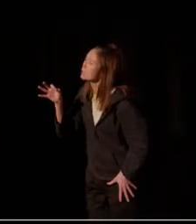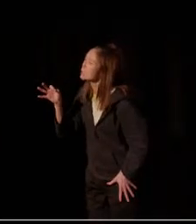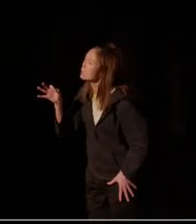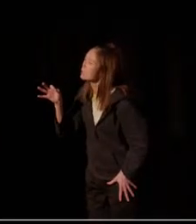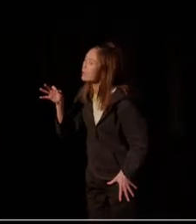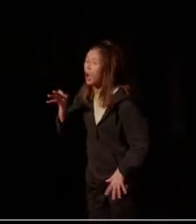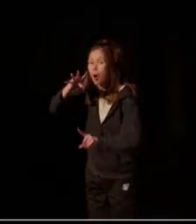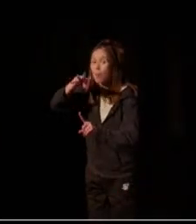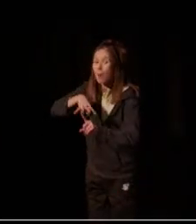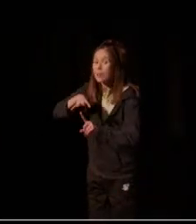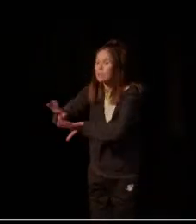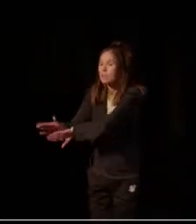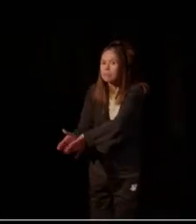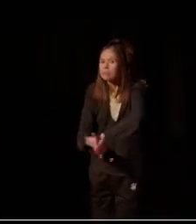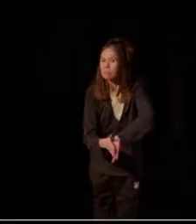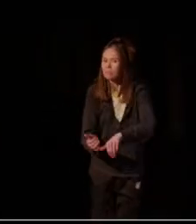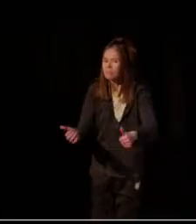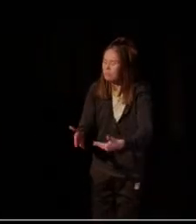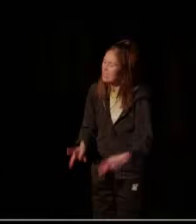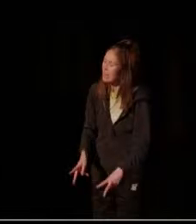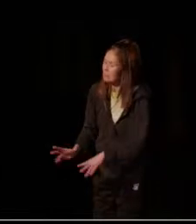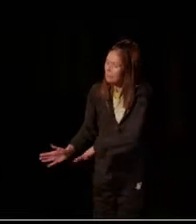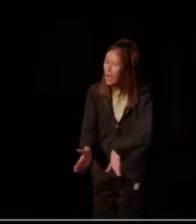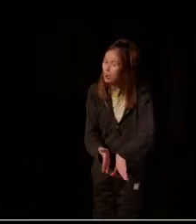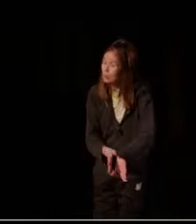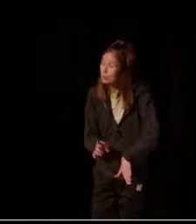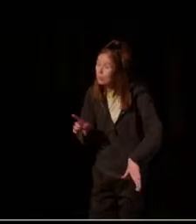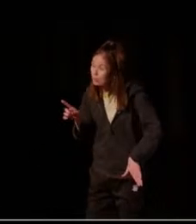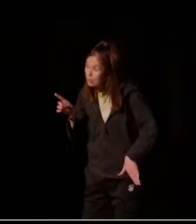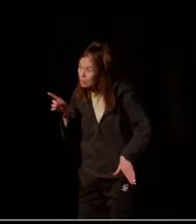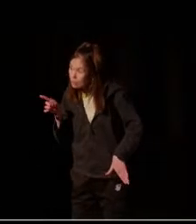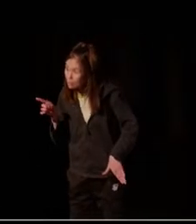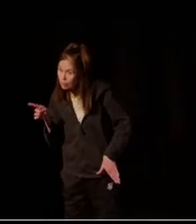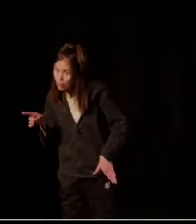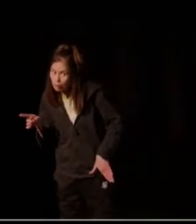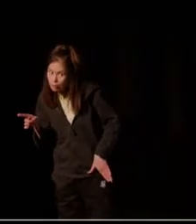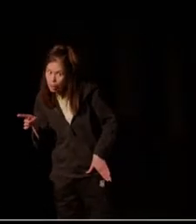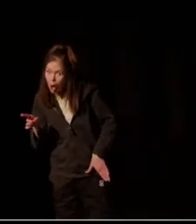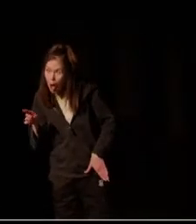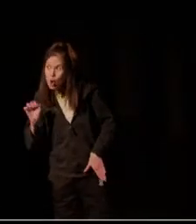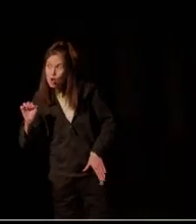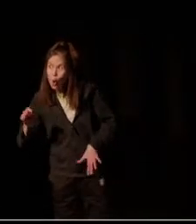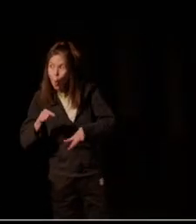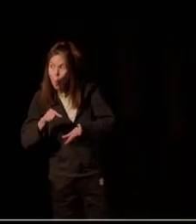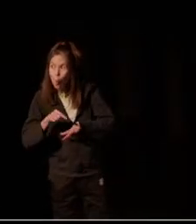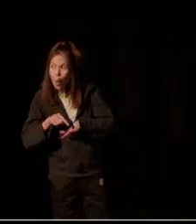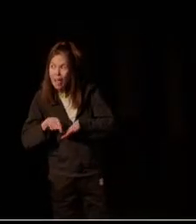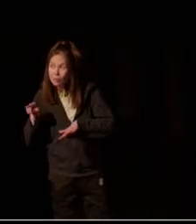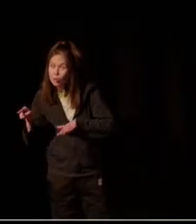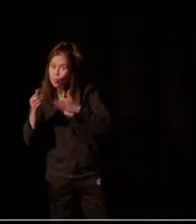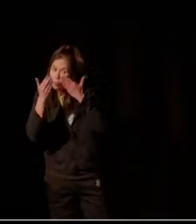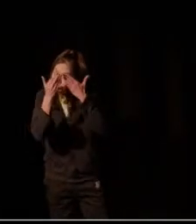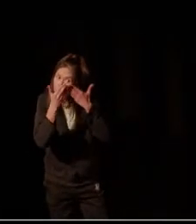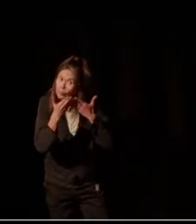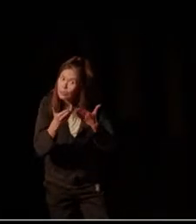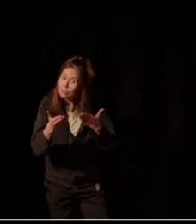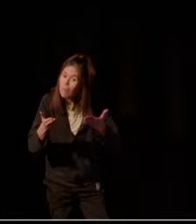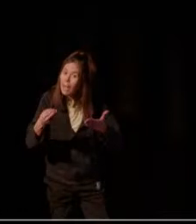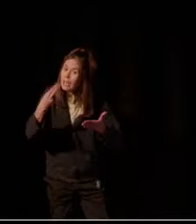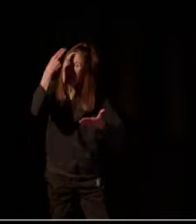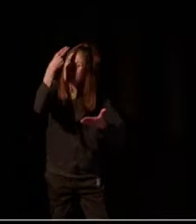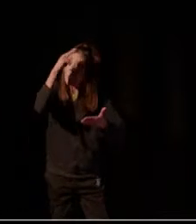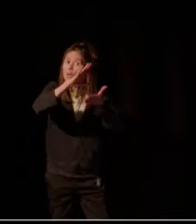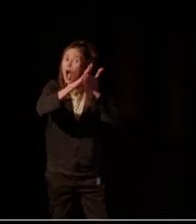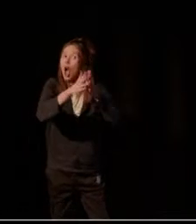your embrace and silence the gossiping tongues in nearby courts and estates allied to yours. You